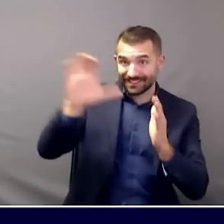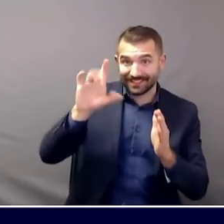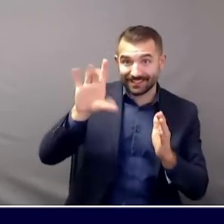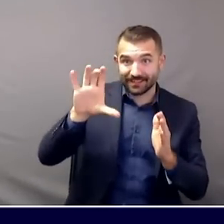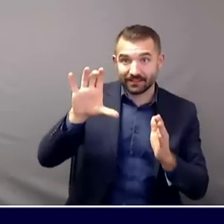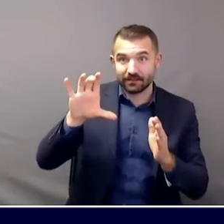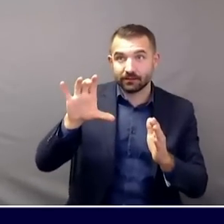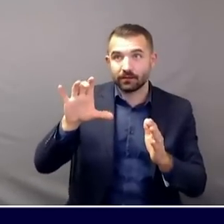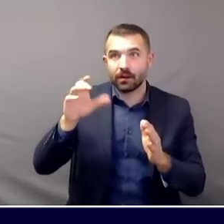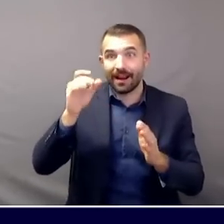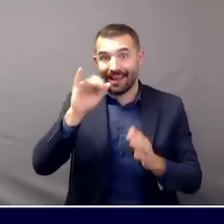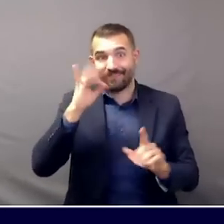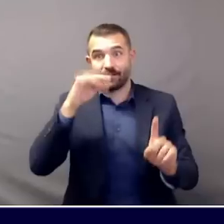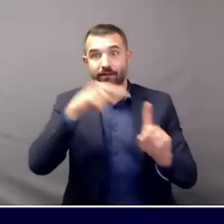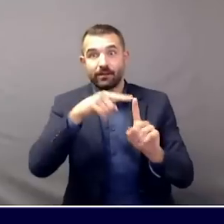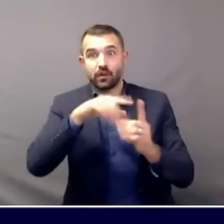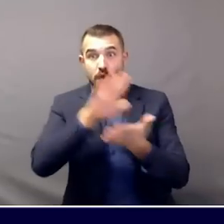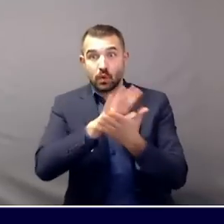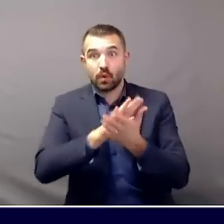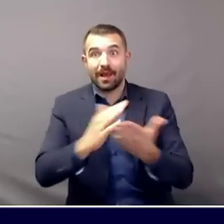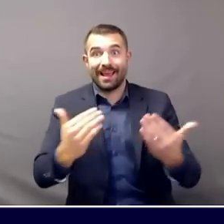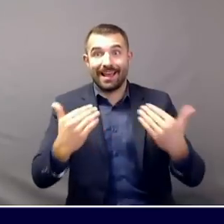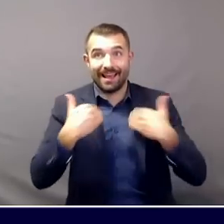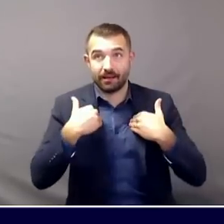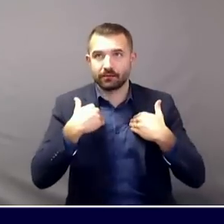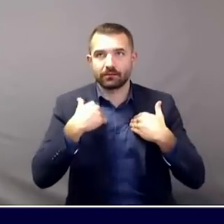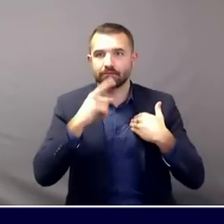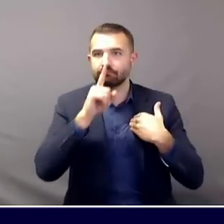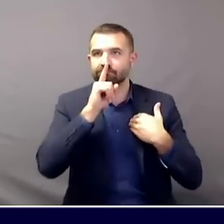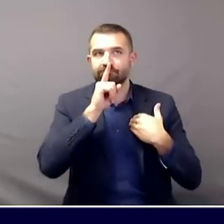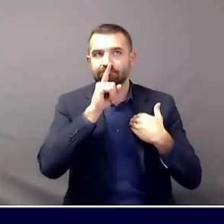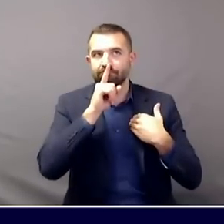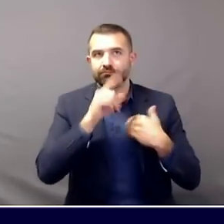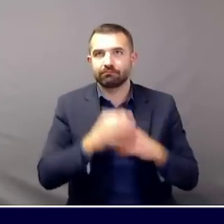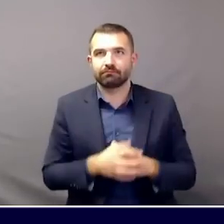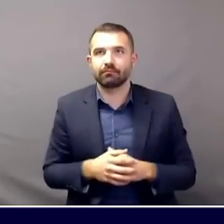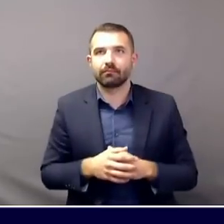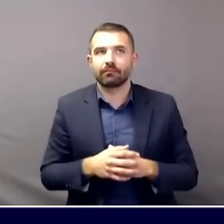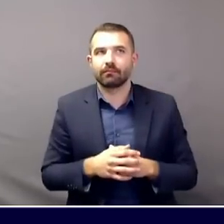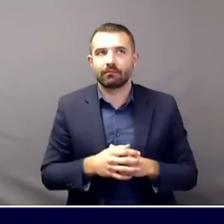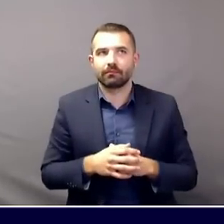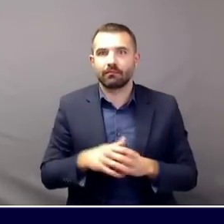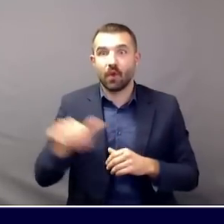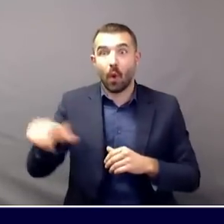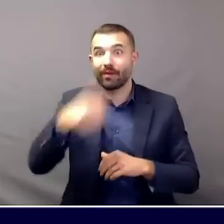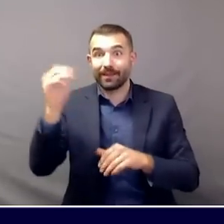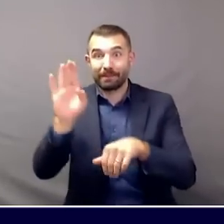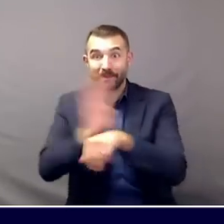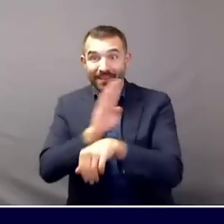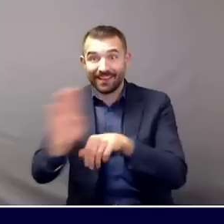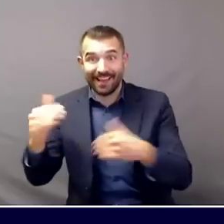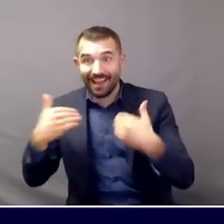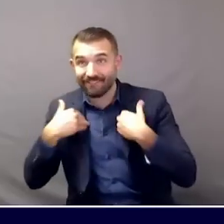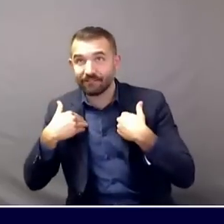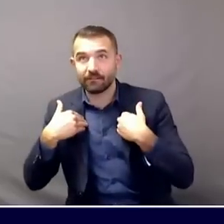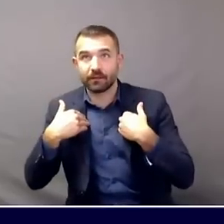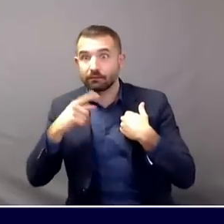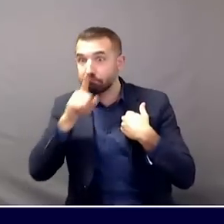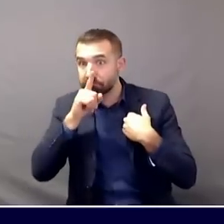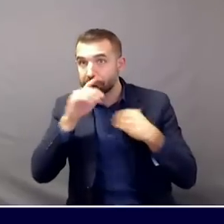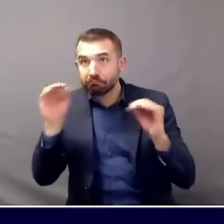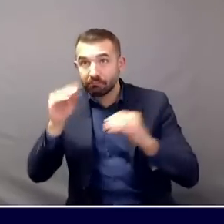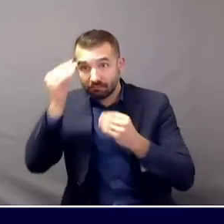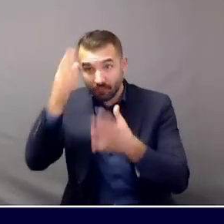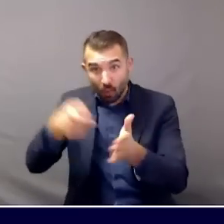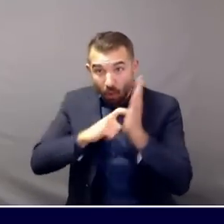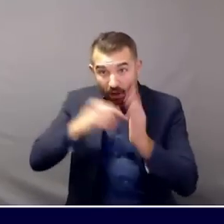cases? It is a requirement for a lab or a provider who gets a positive test. And we actually require negative tests